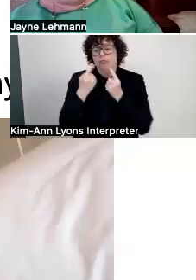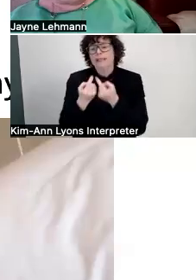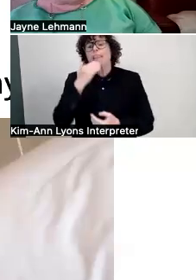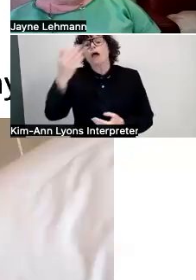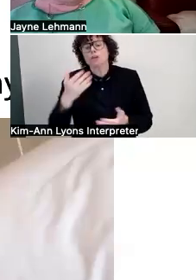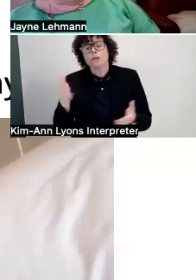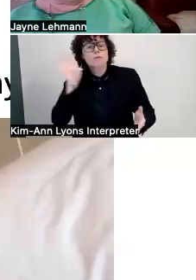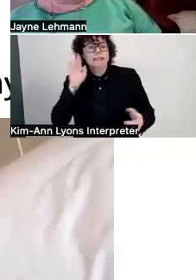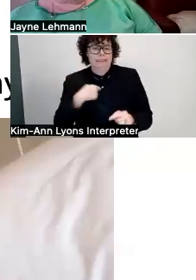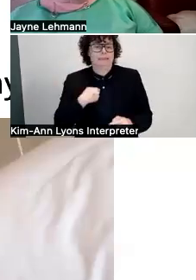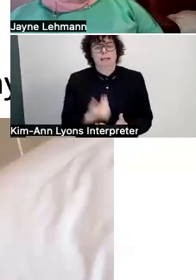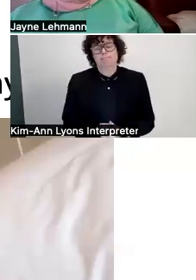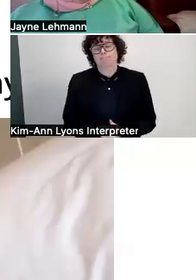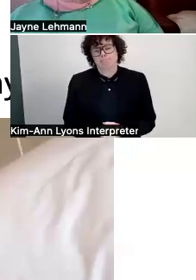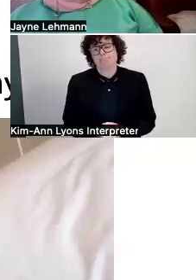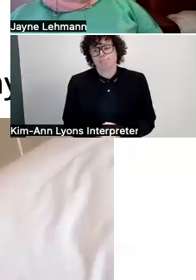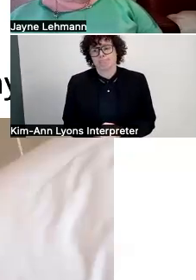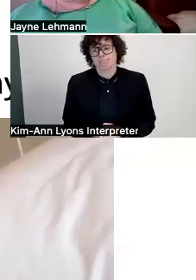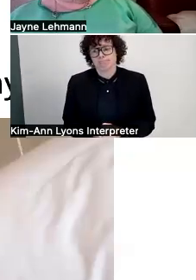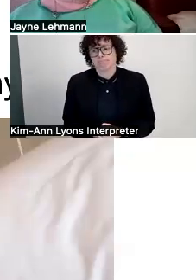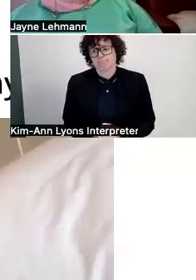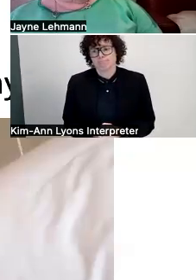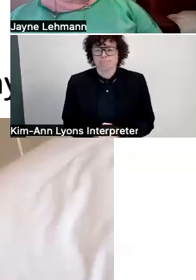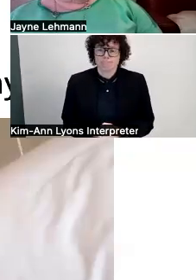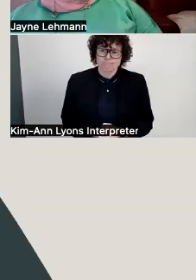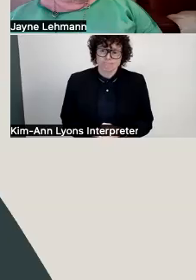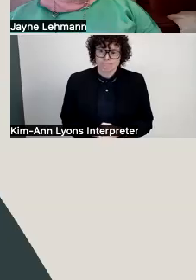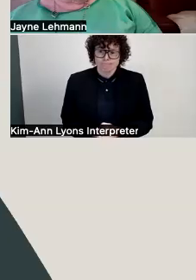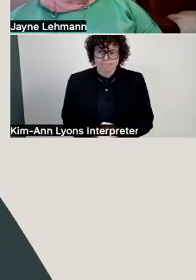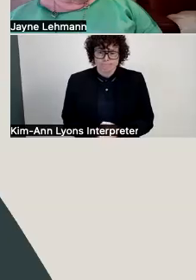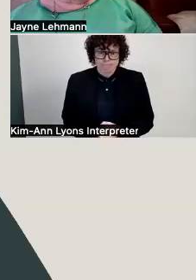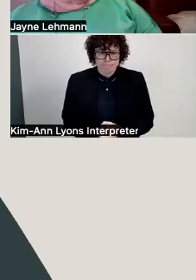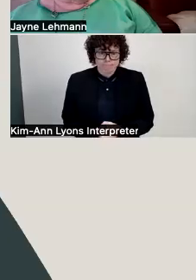thank you.